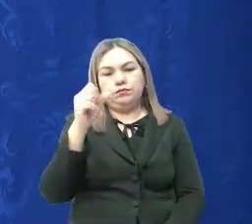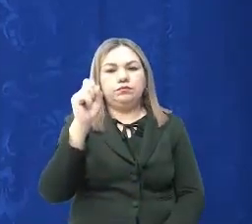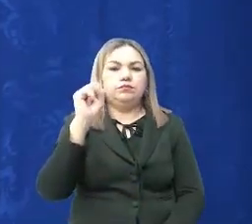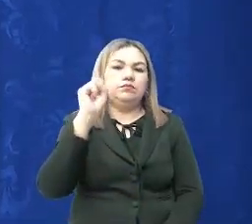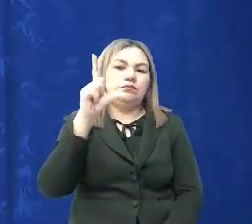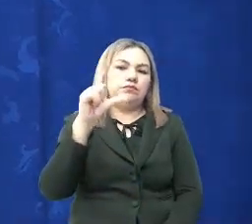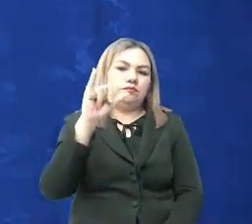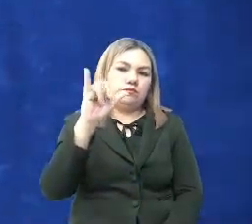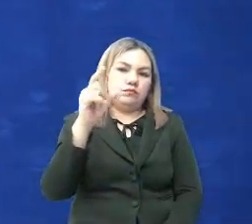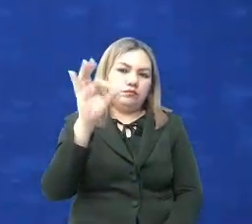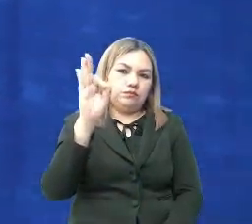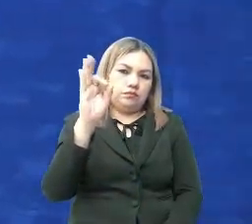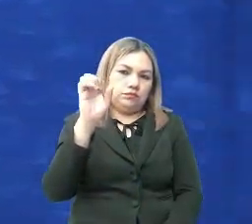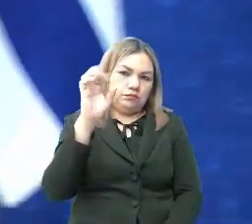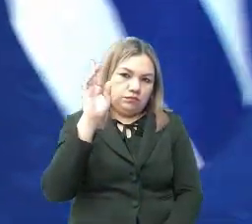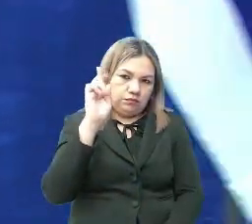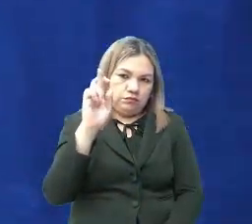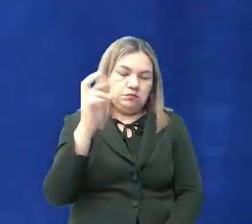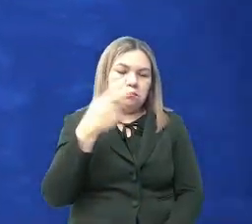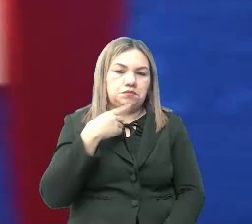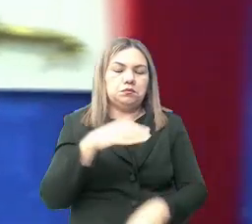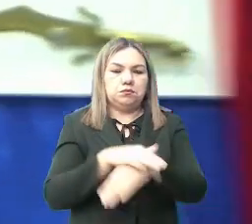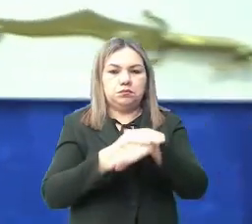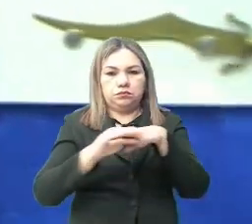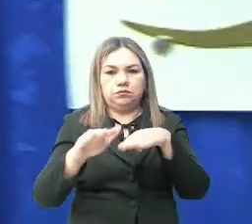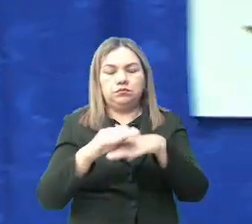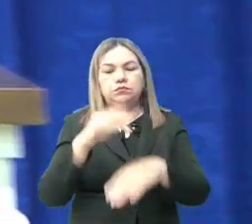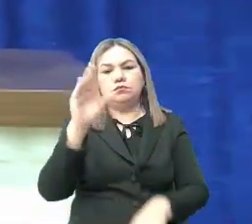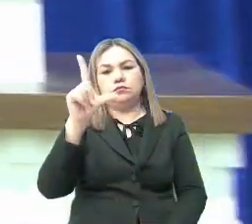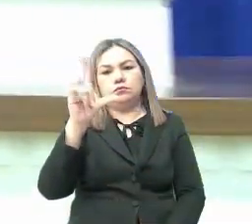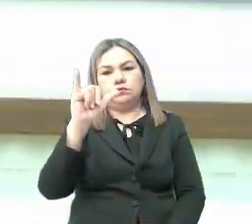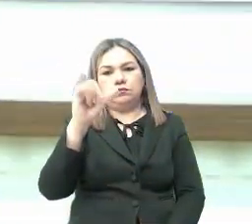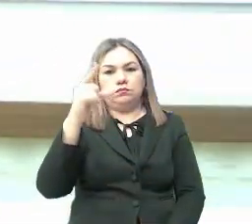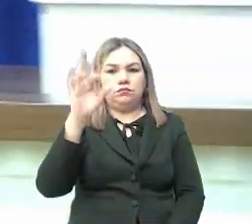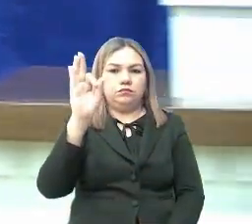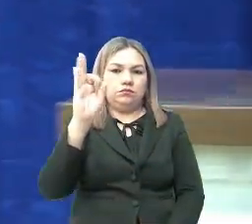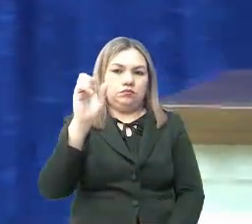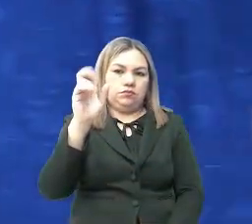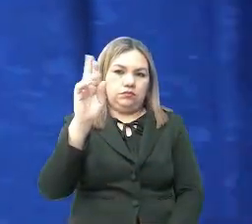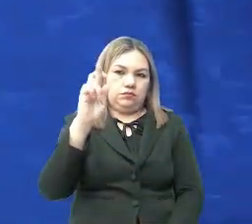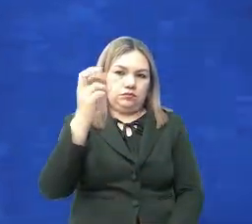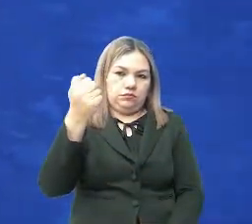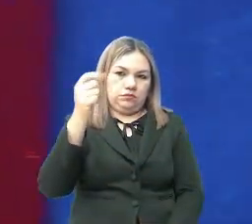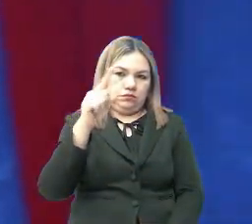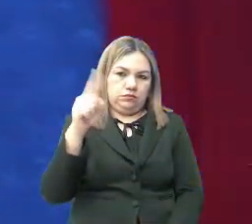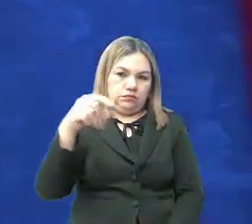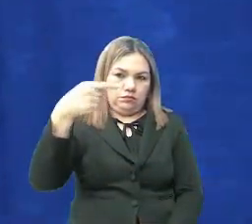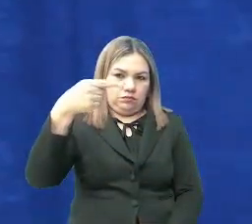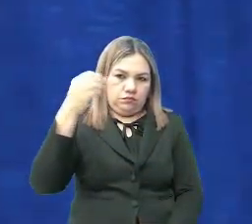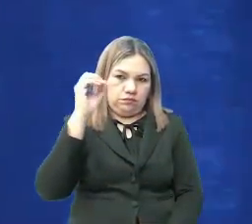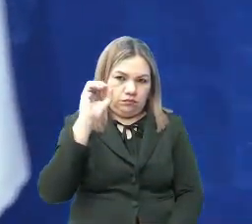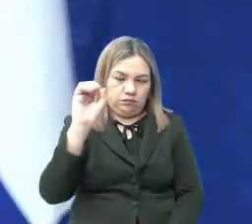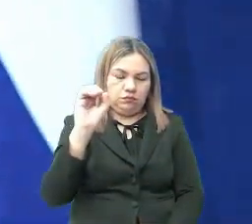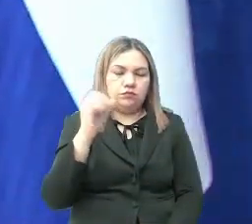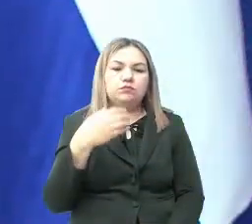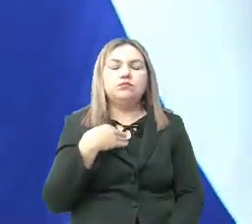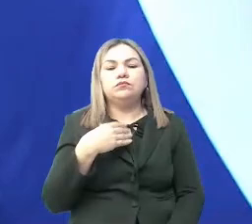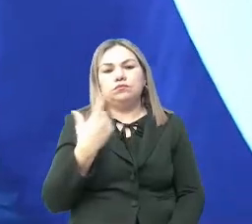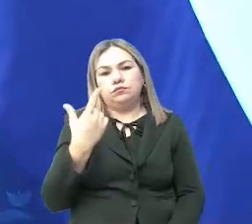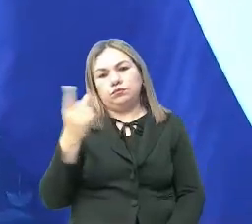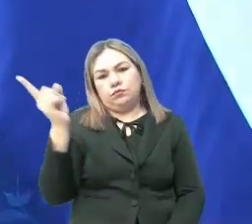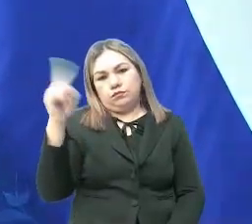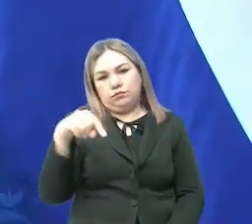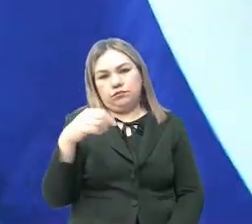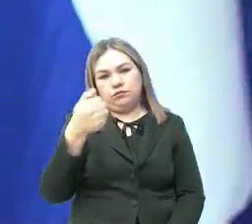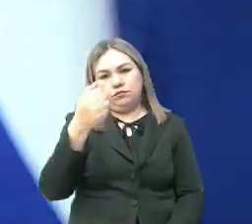The son is like the father is. So if you have a leader that's a conqueror, the unction's going to be over you.